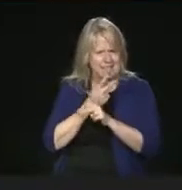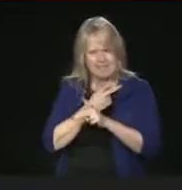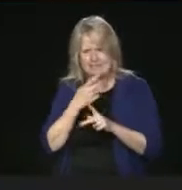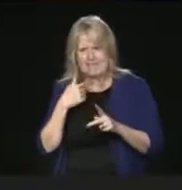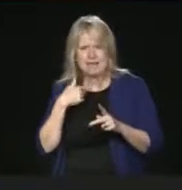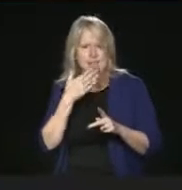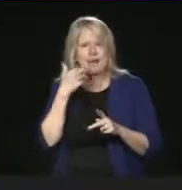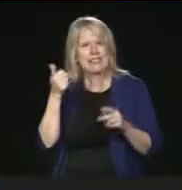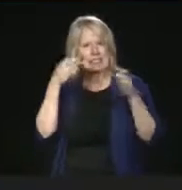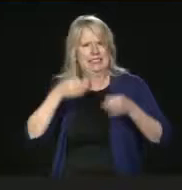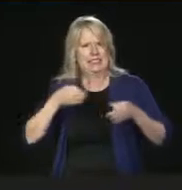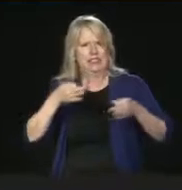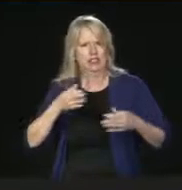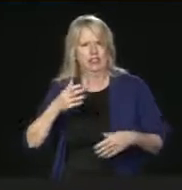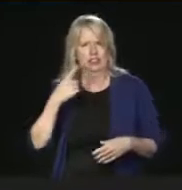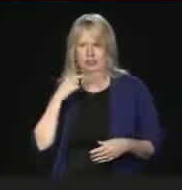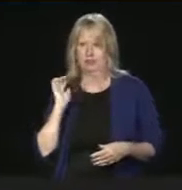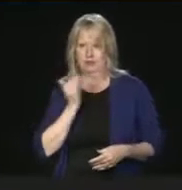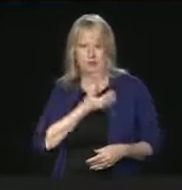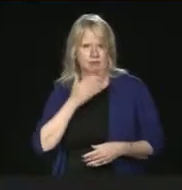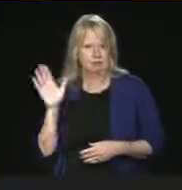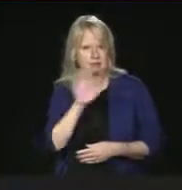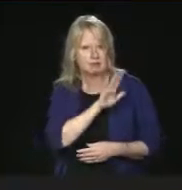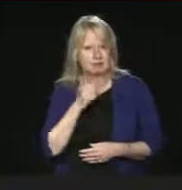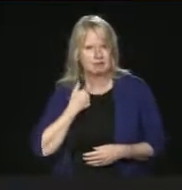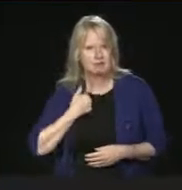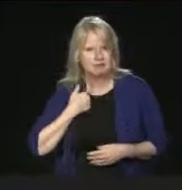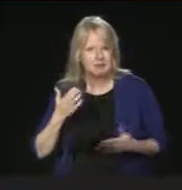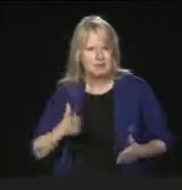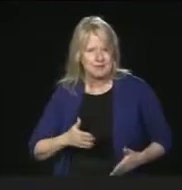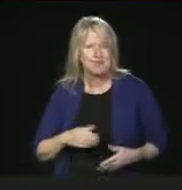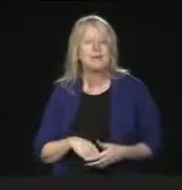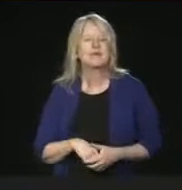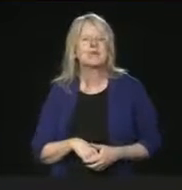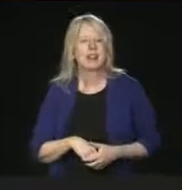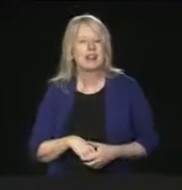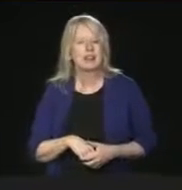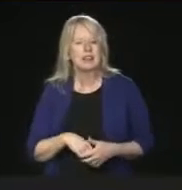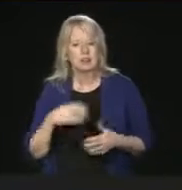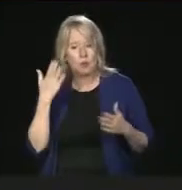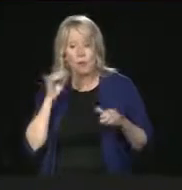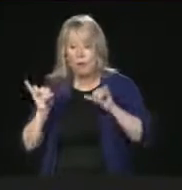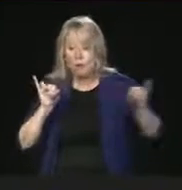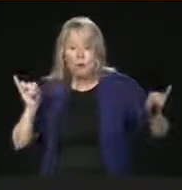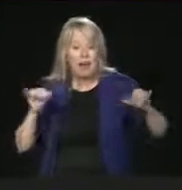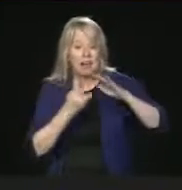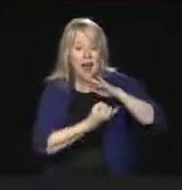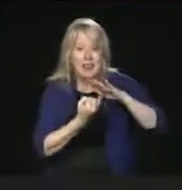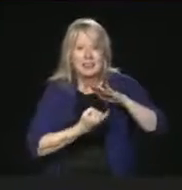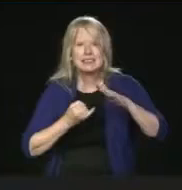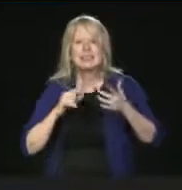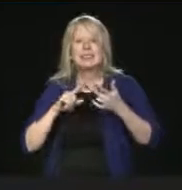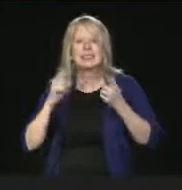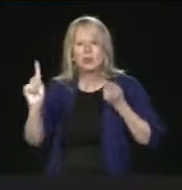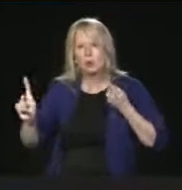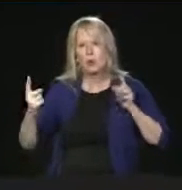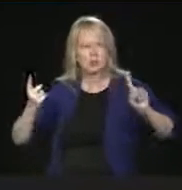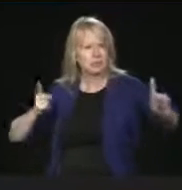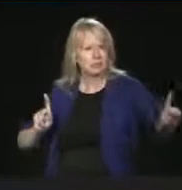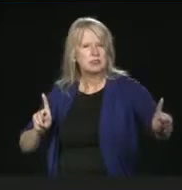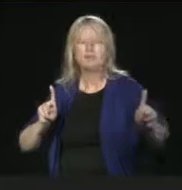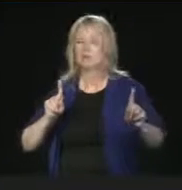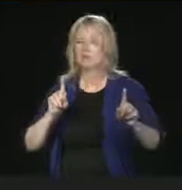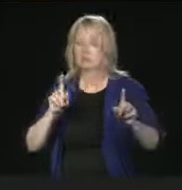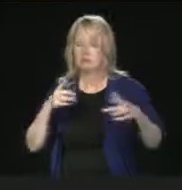possible decisions here in Canada. We know that self-isolation and social distancing is going to be extremely